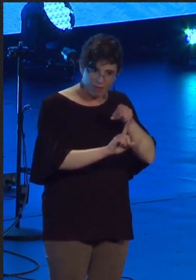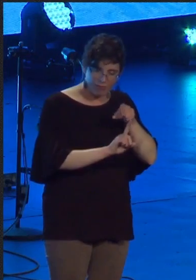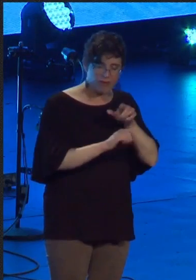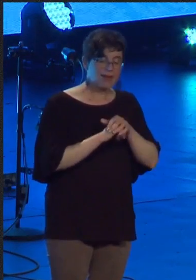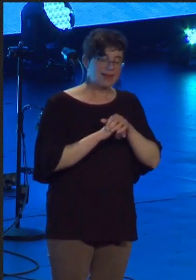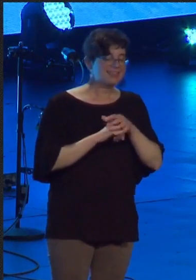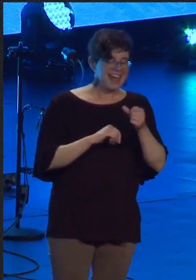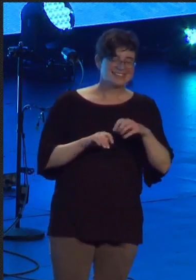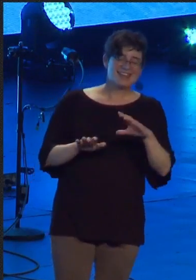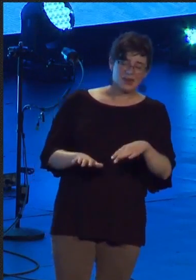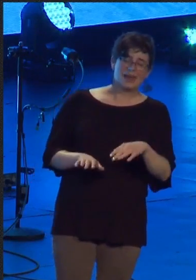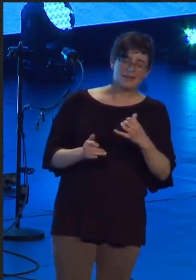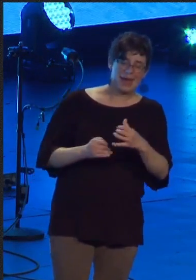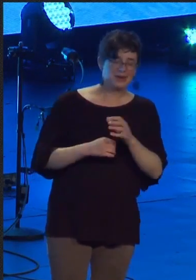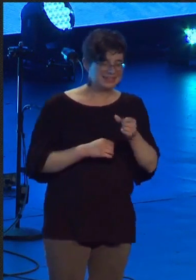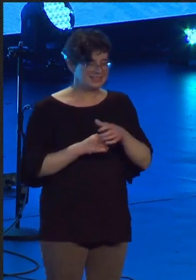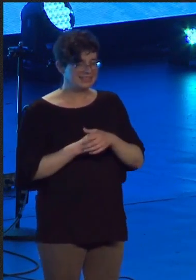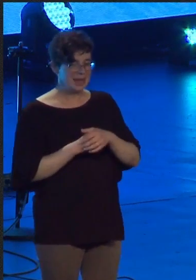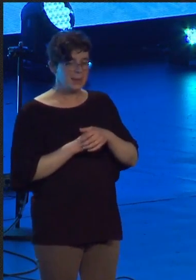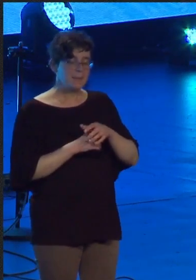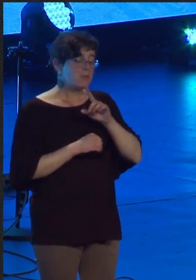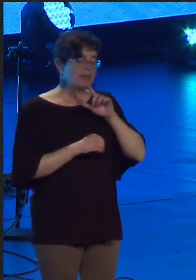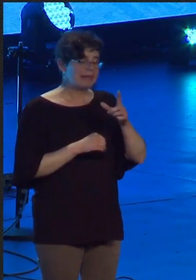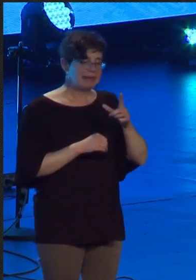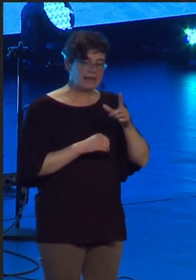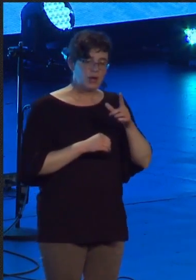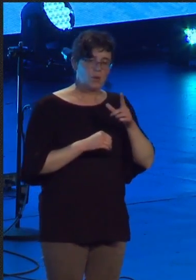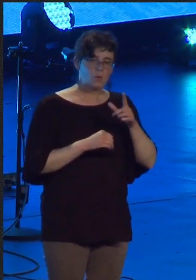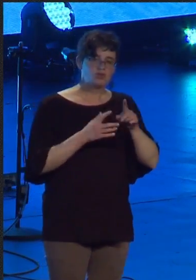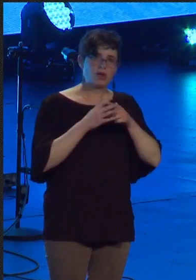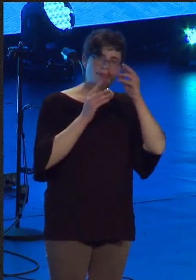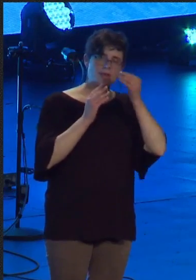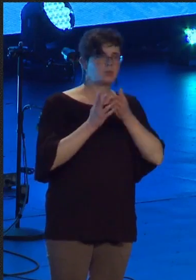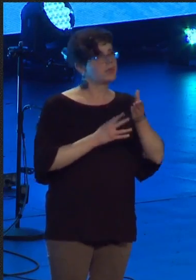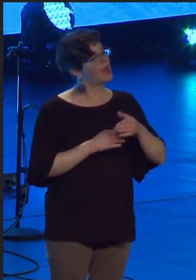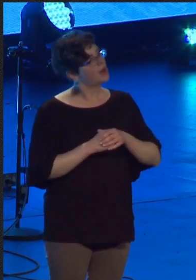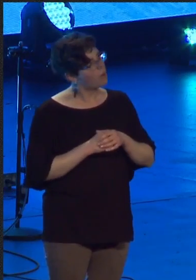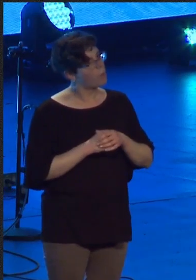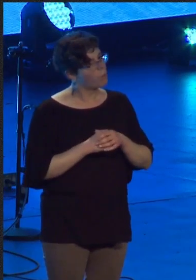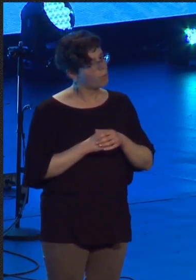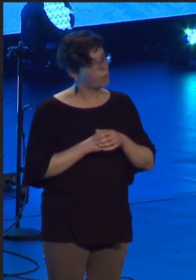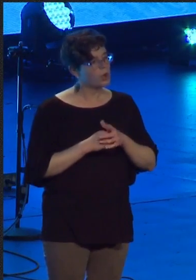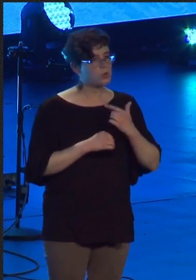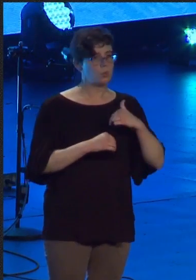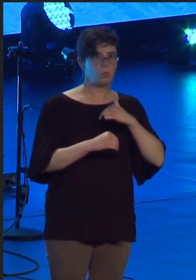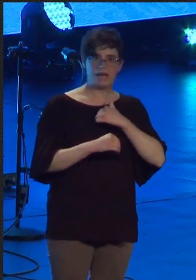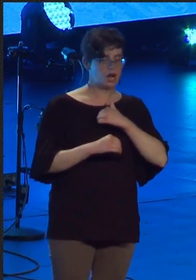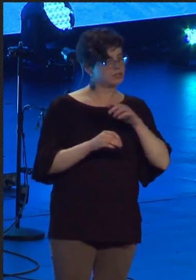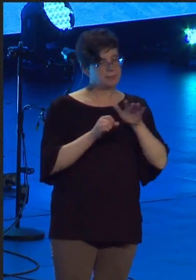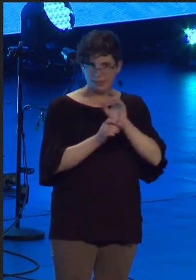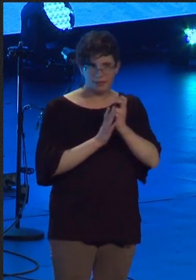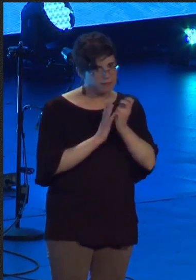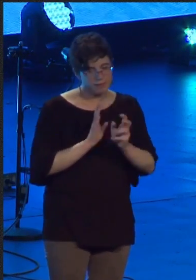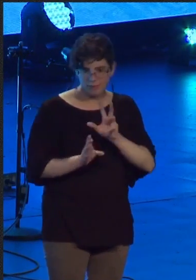double down? I'm not sure you can do that. So, but my reaction to it recently as I was thinking through that is, we're not just going to double down. We are all in. If we're going